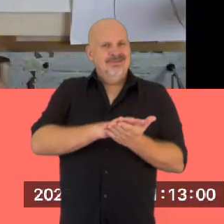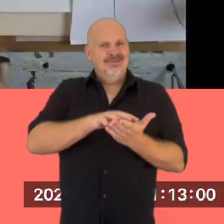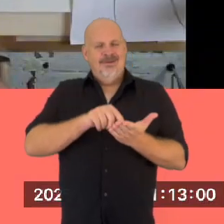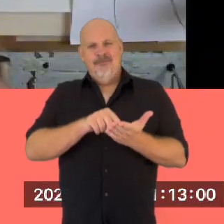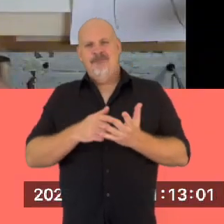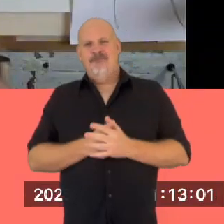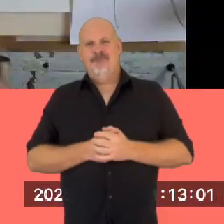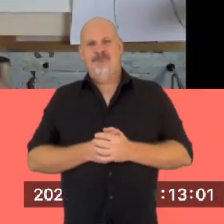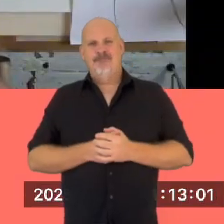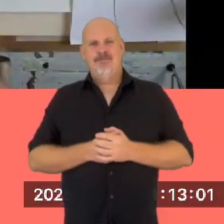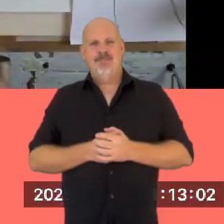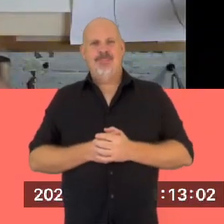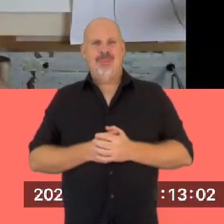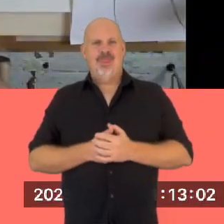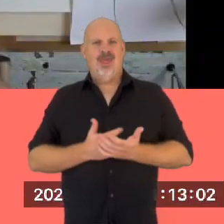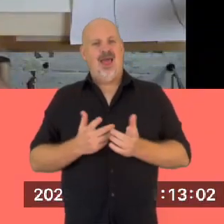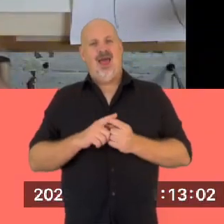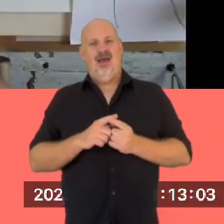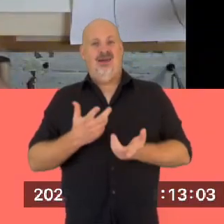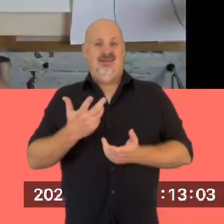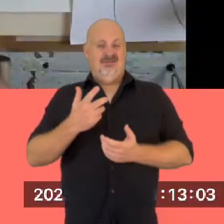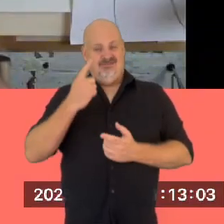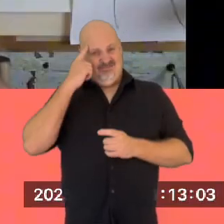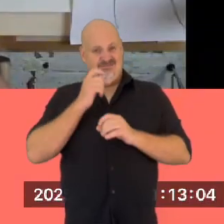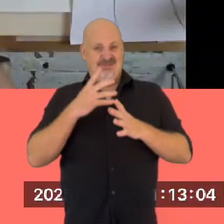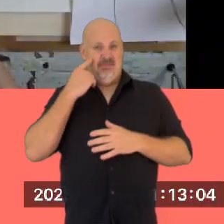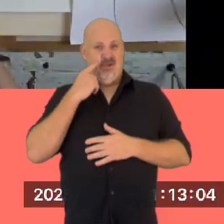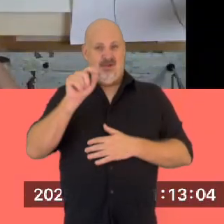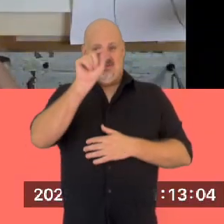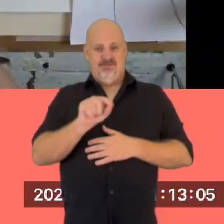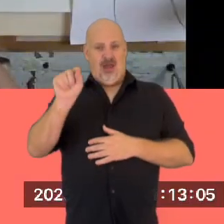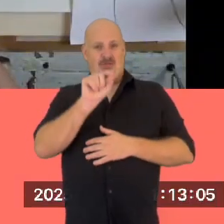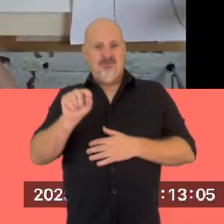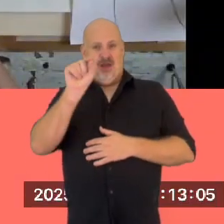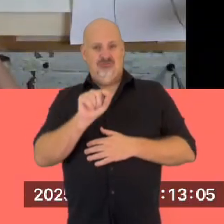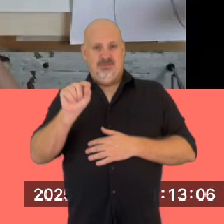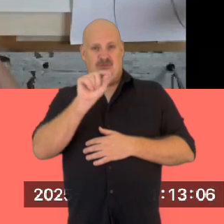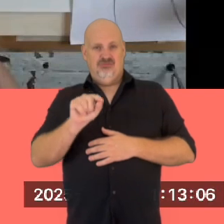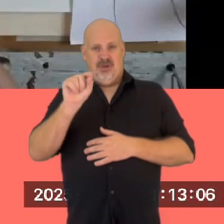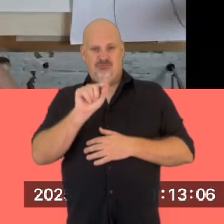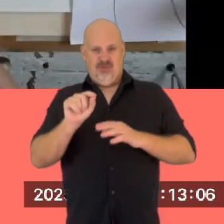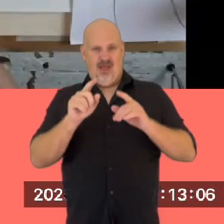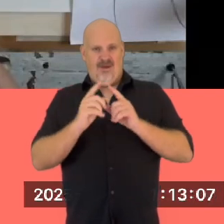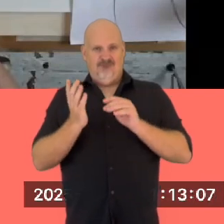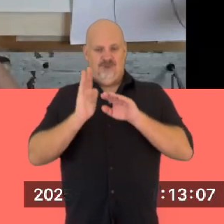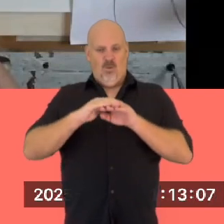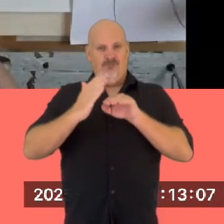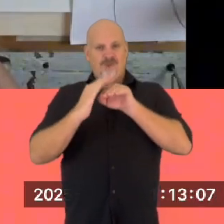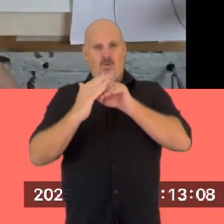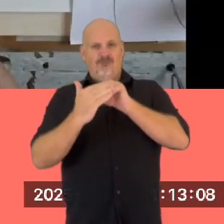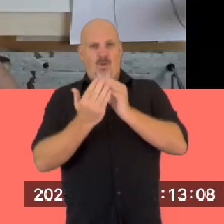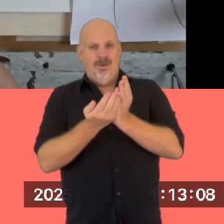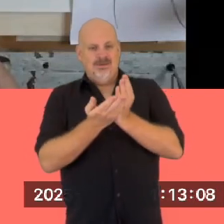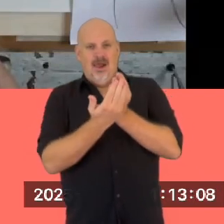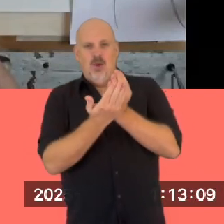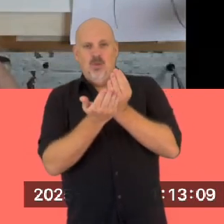So in simple terms, think of it as like doodling in spirals. I think that's a nice way of going. And think